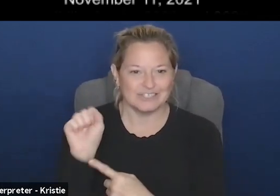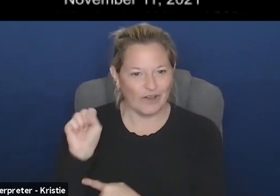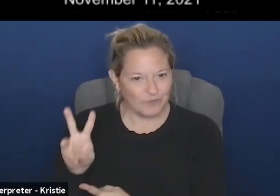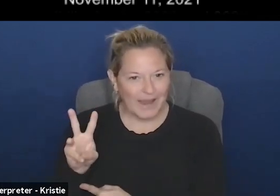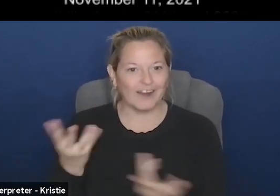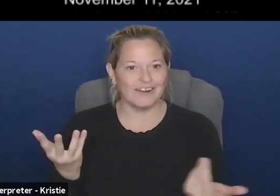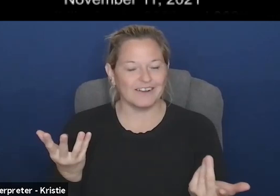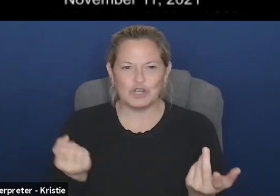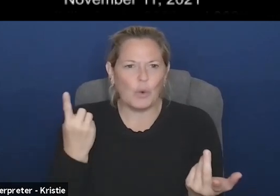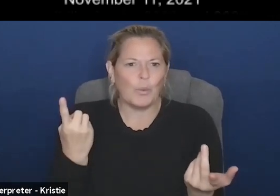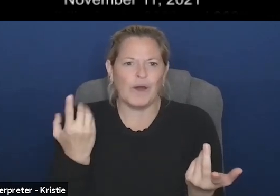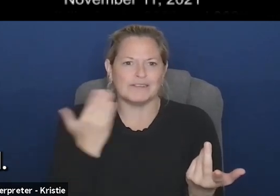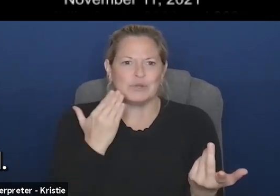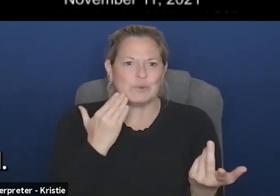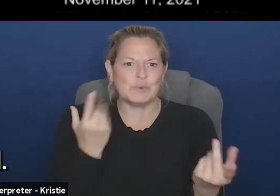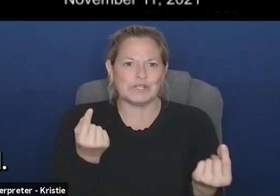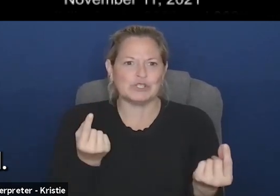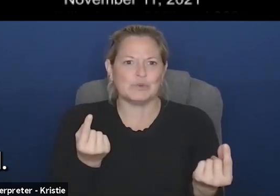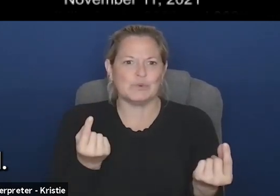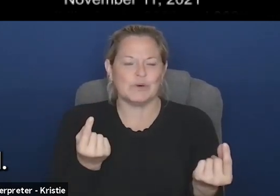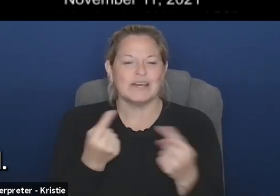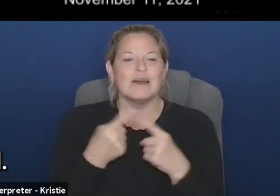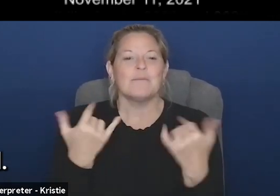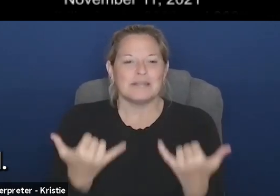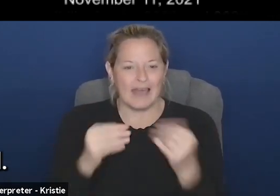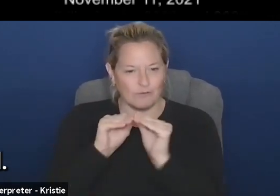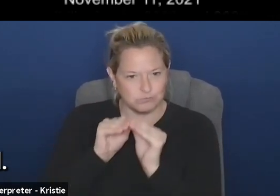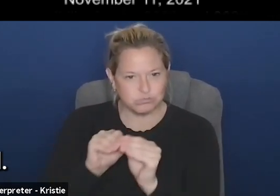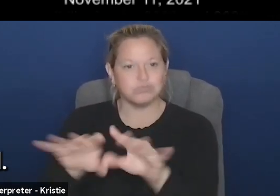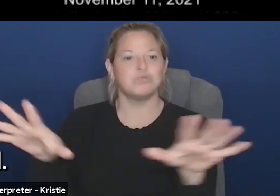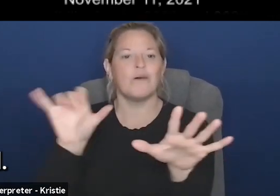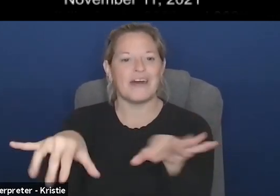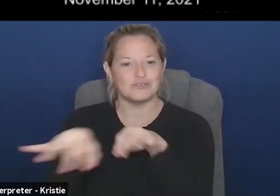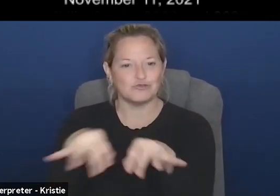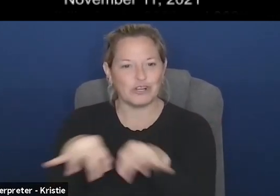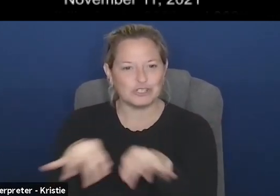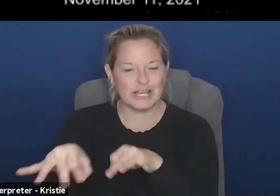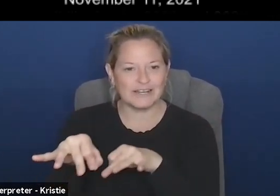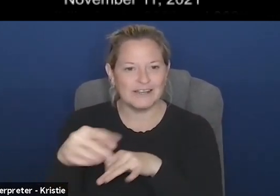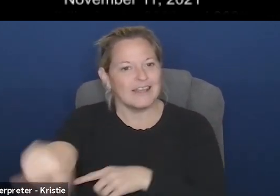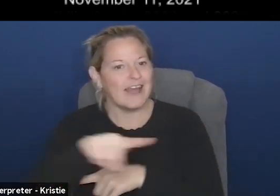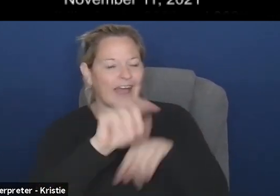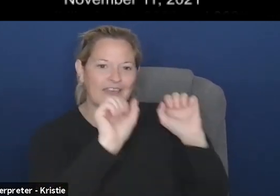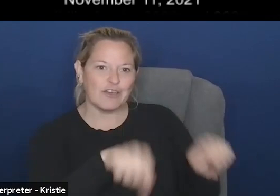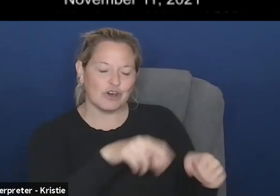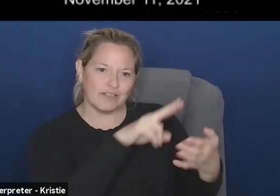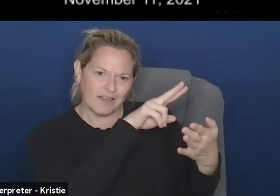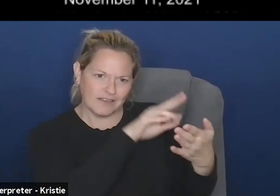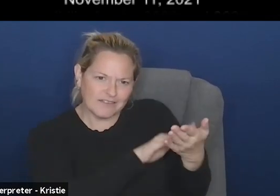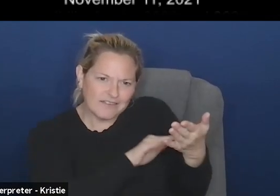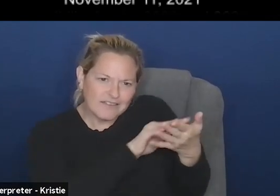almost everybody, but at the time it was very difficult for people to wrap their minds around.